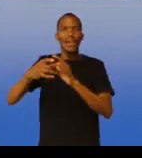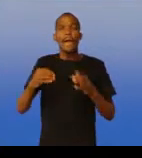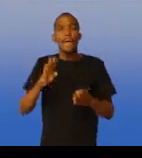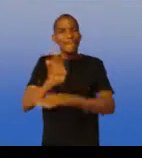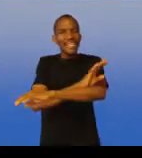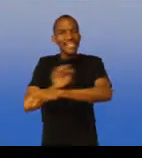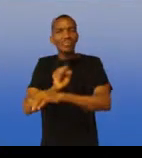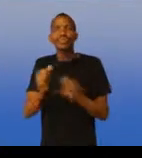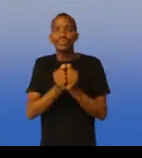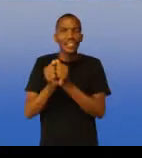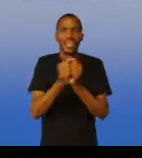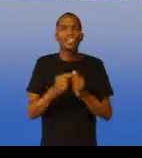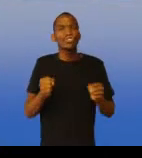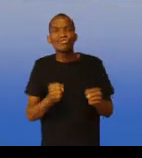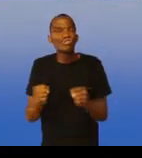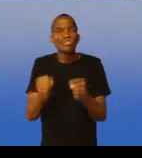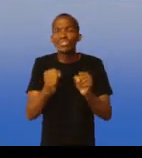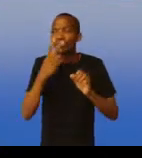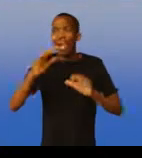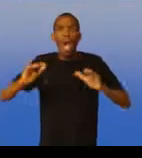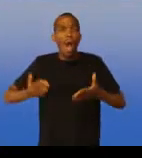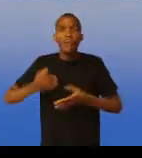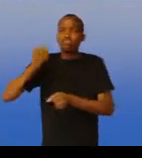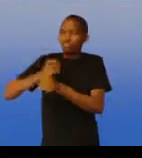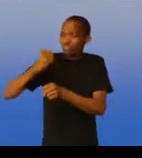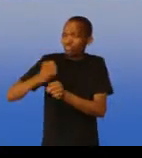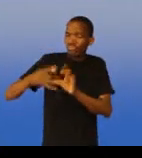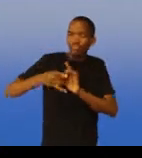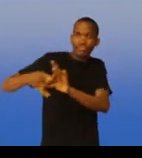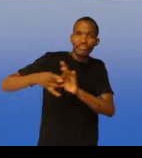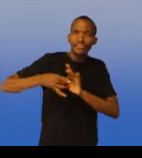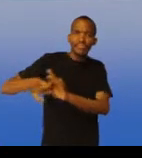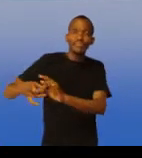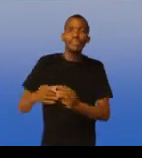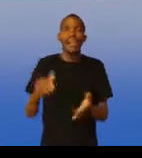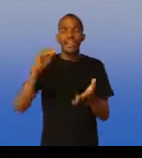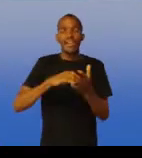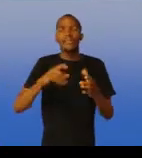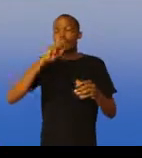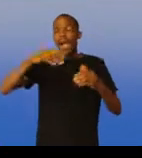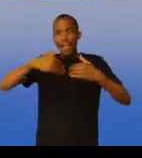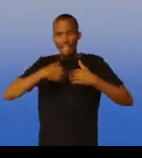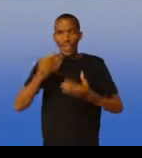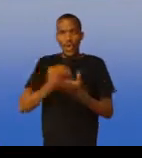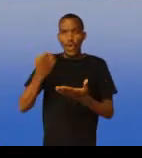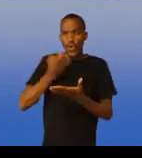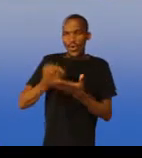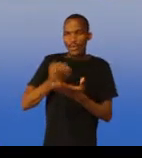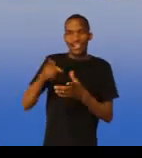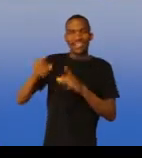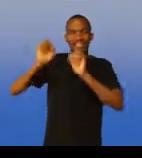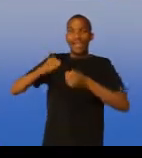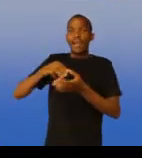strategies. We need to see what works and discard what doesn't work. Having an economy that can still offer